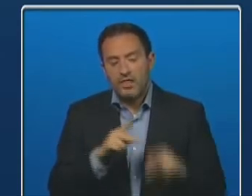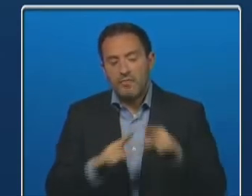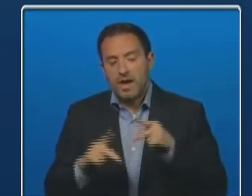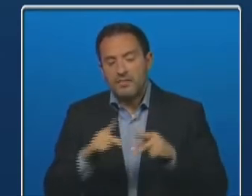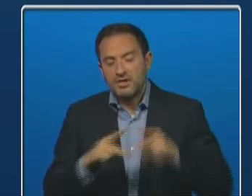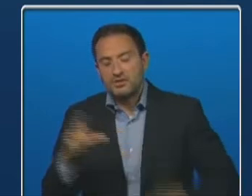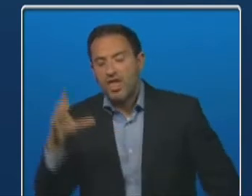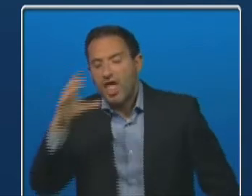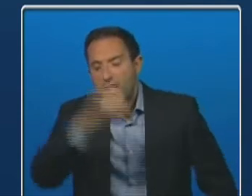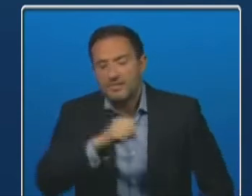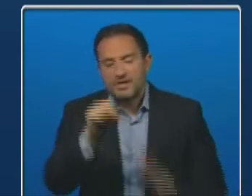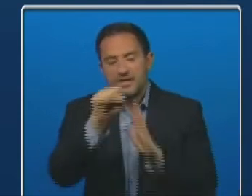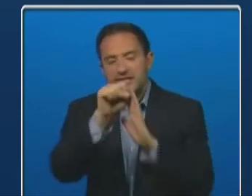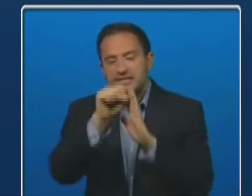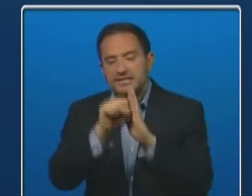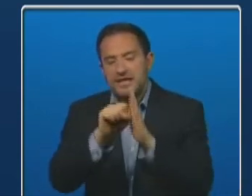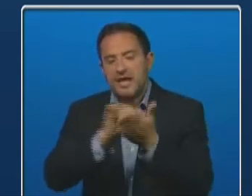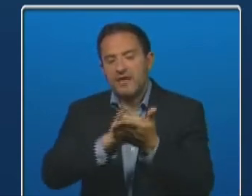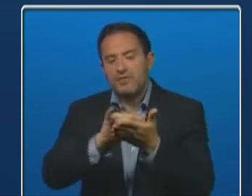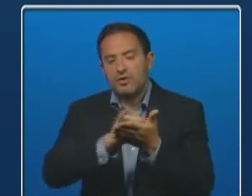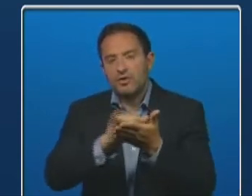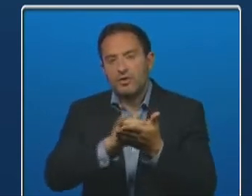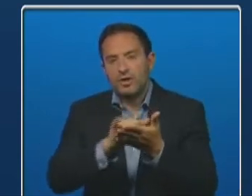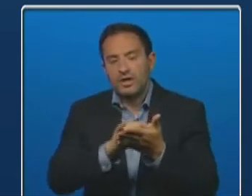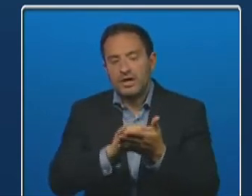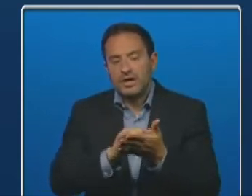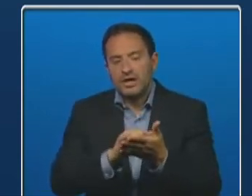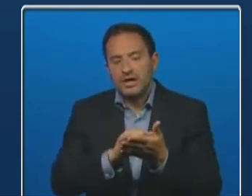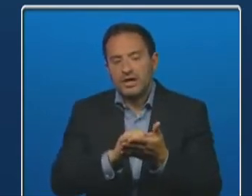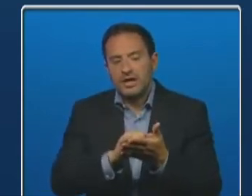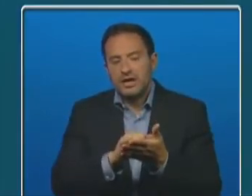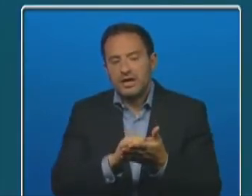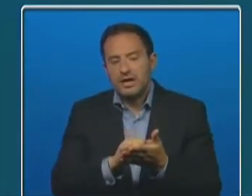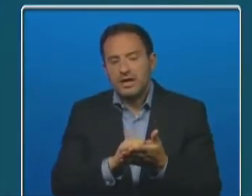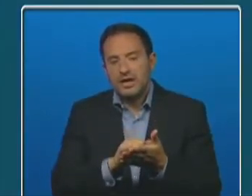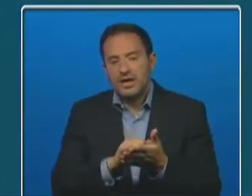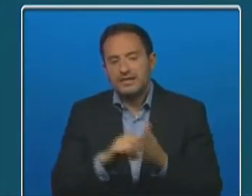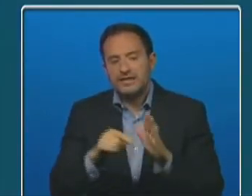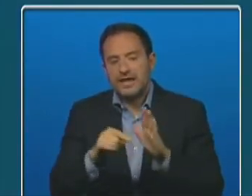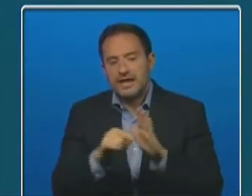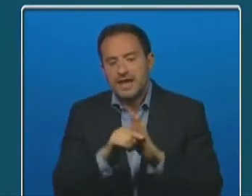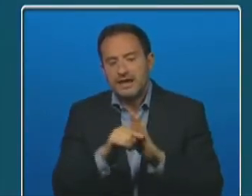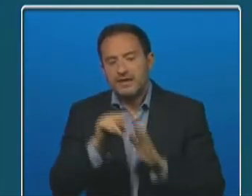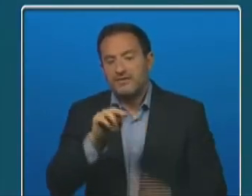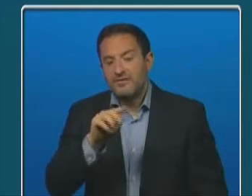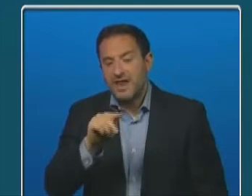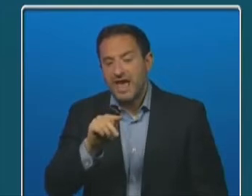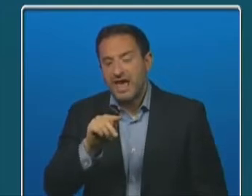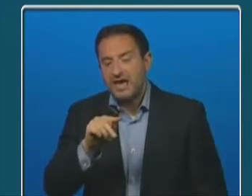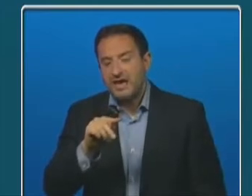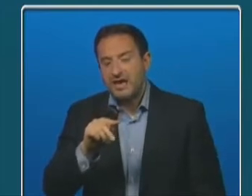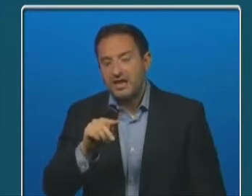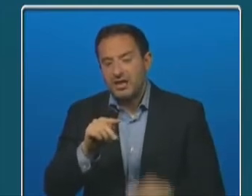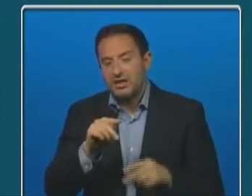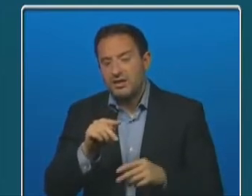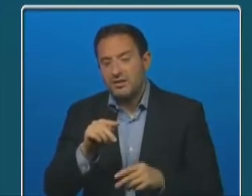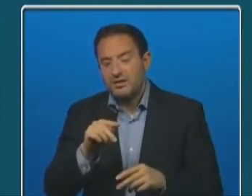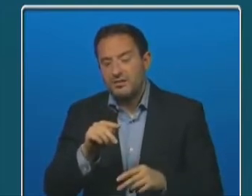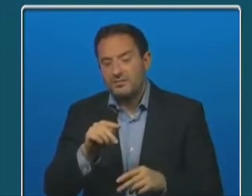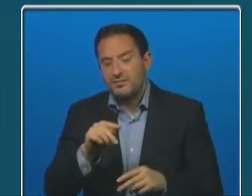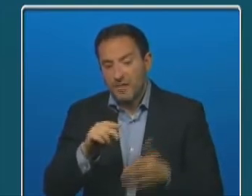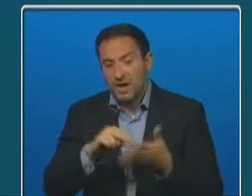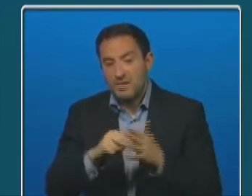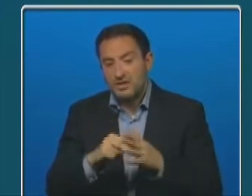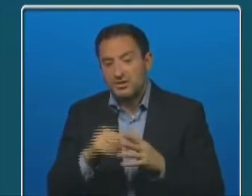the state of New York has experienced negative net domestic migration, meaning there were more people moving out of the state of